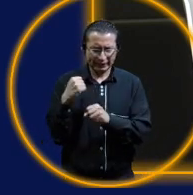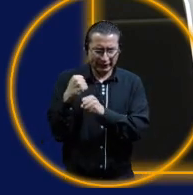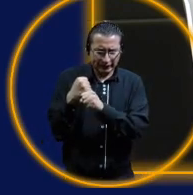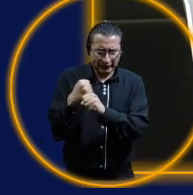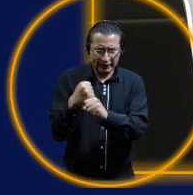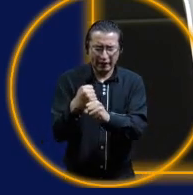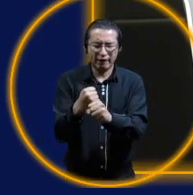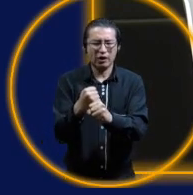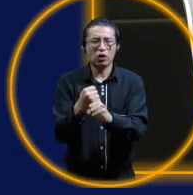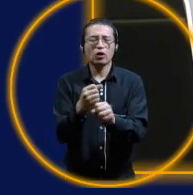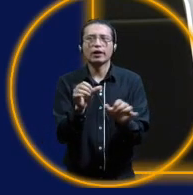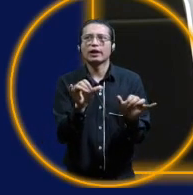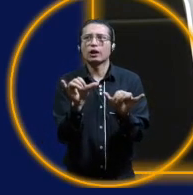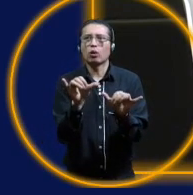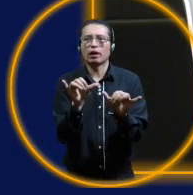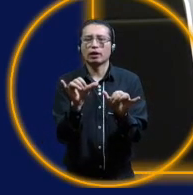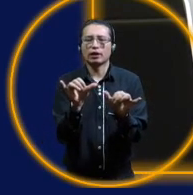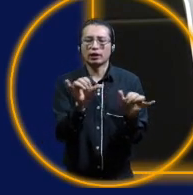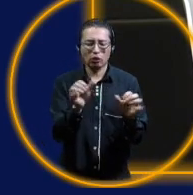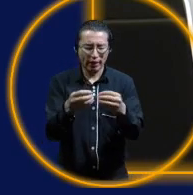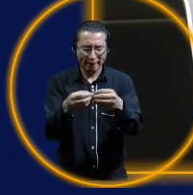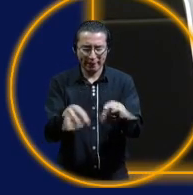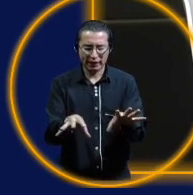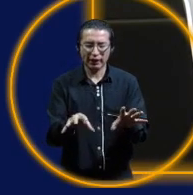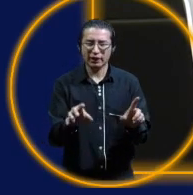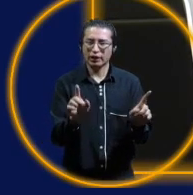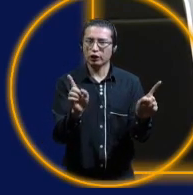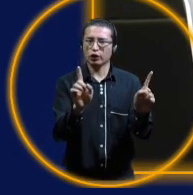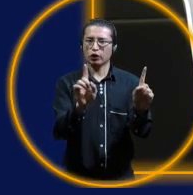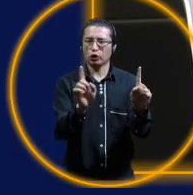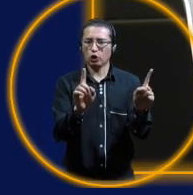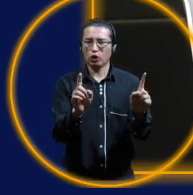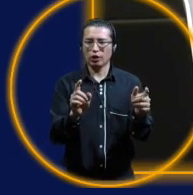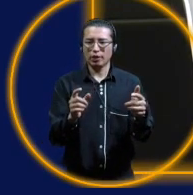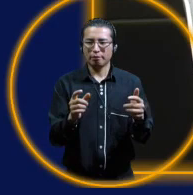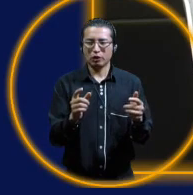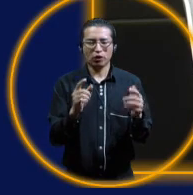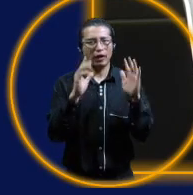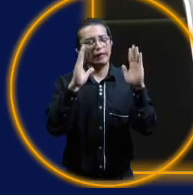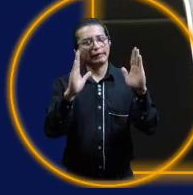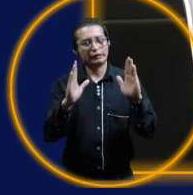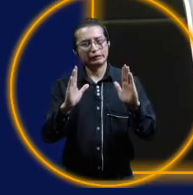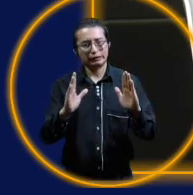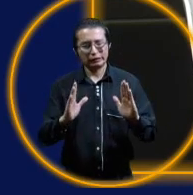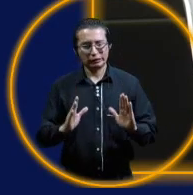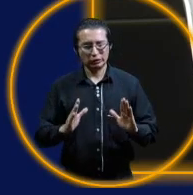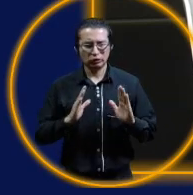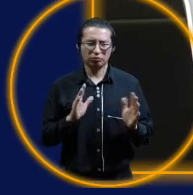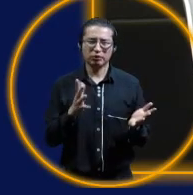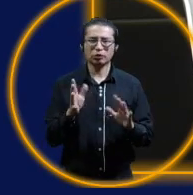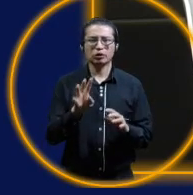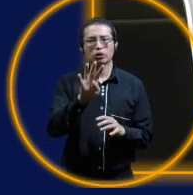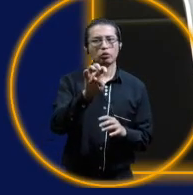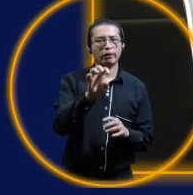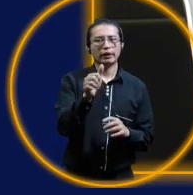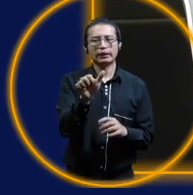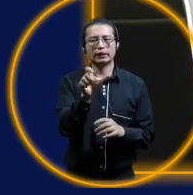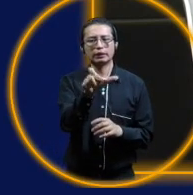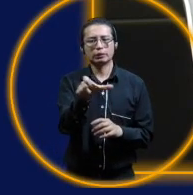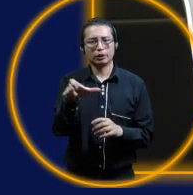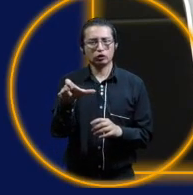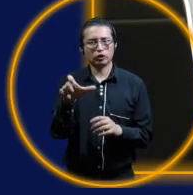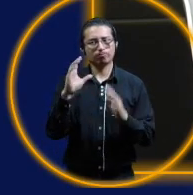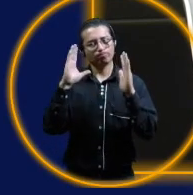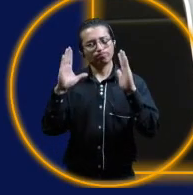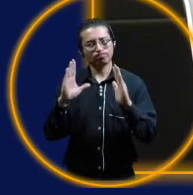lost. But that listening party, there were only like 9 or 10 people there. That listening, the deep, mindful listening to